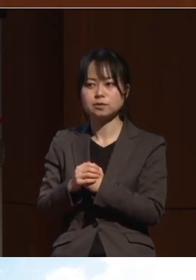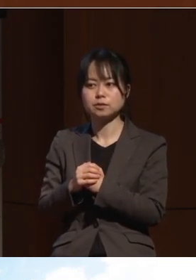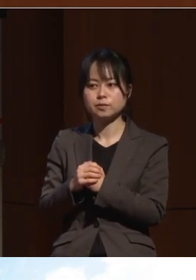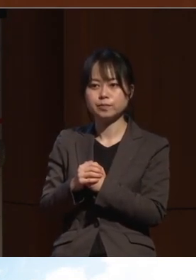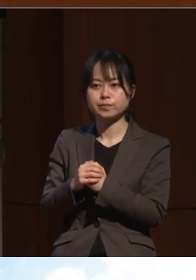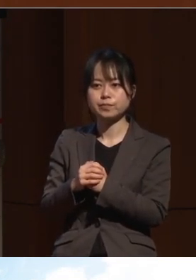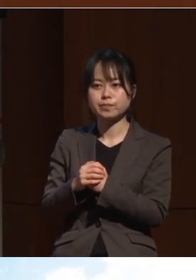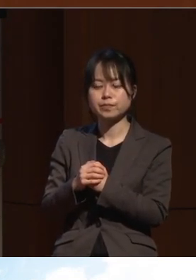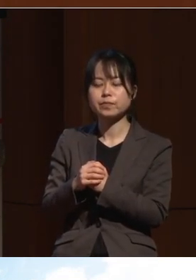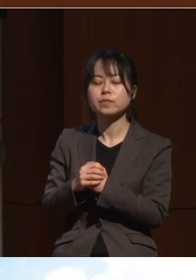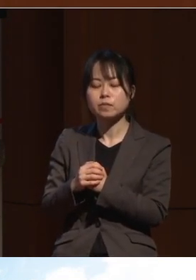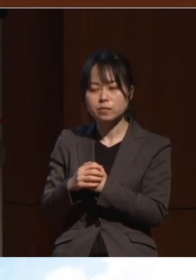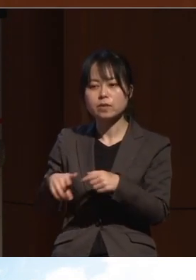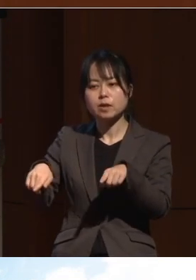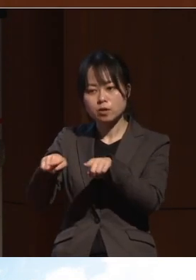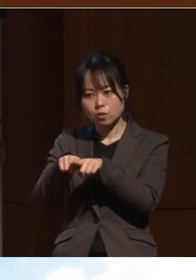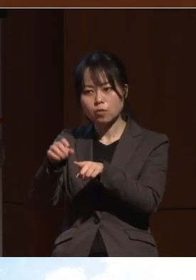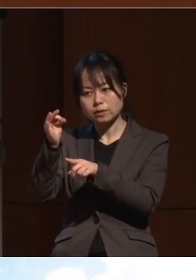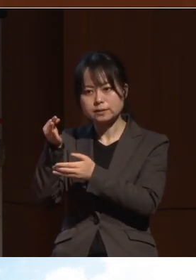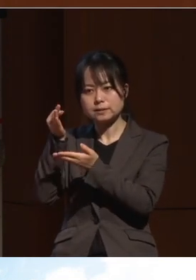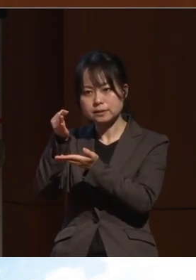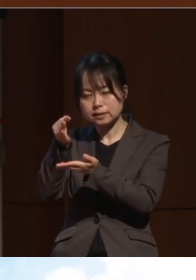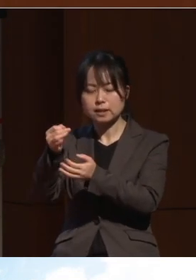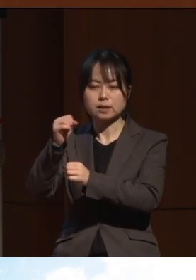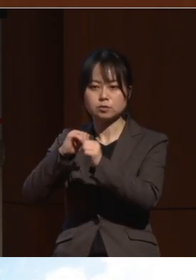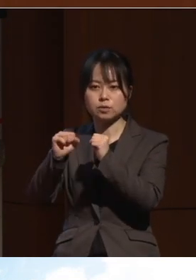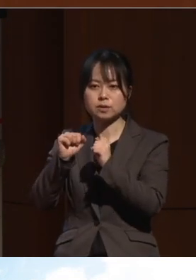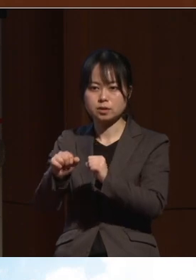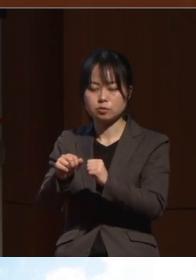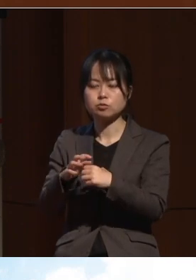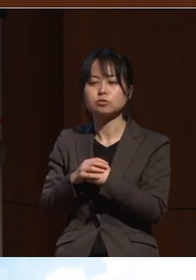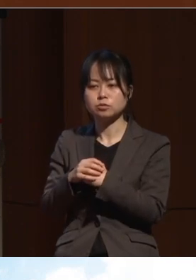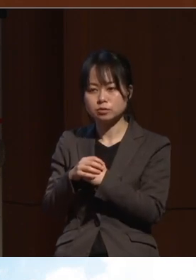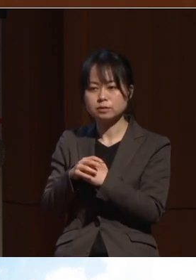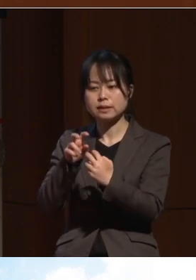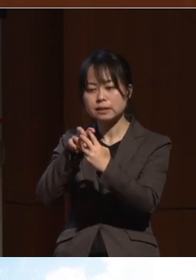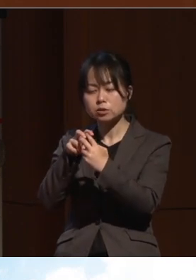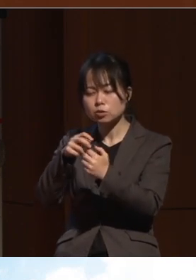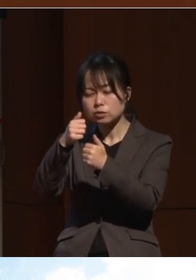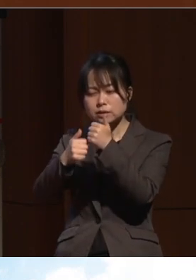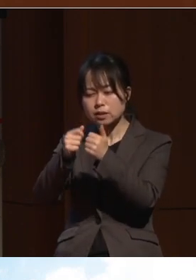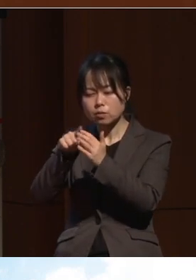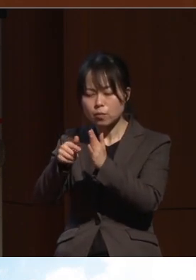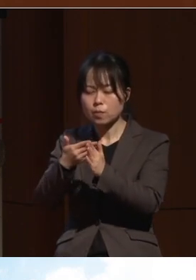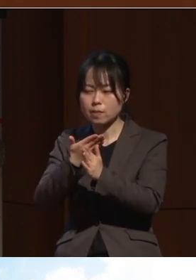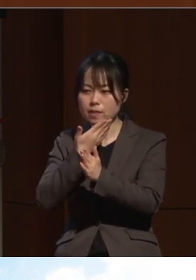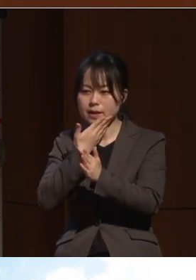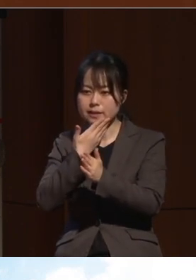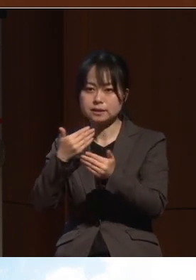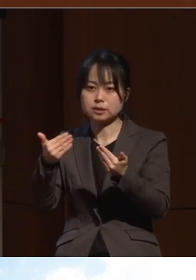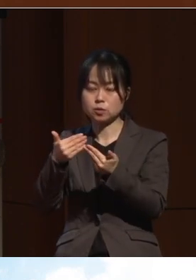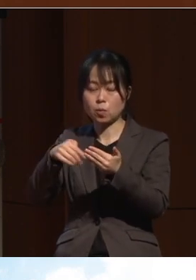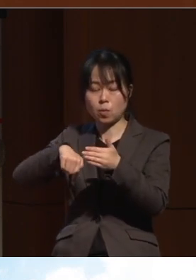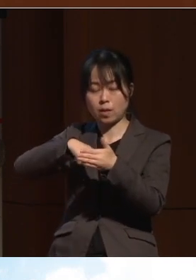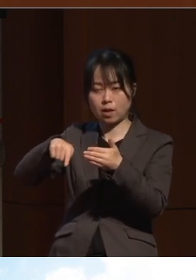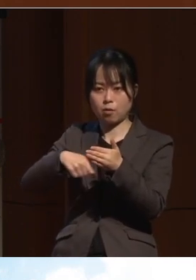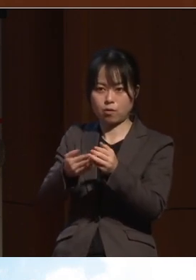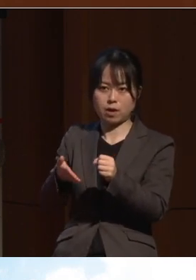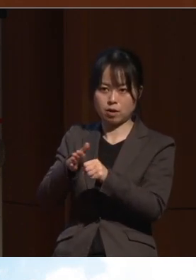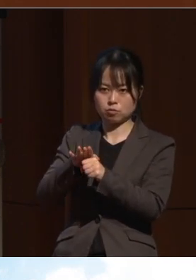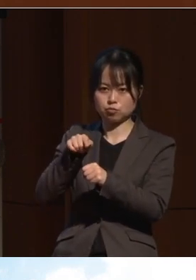those areas. And specifically on clinical trials, one of the most important parts of work for AMED and for our organisations in the